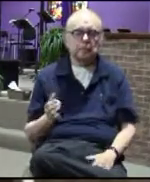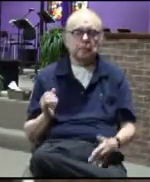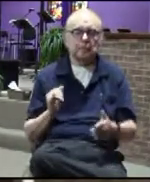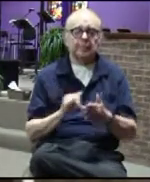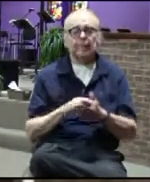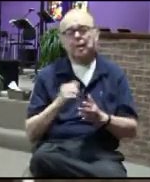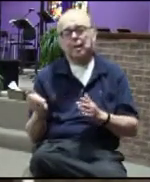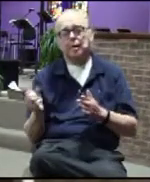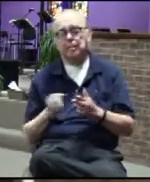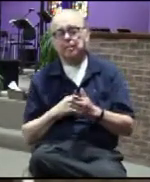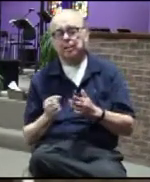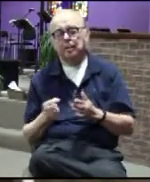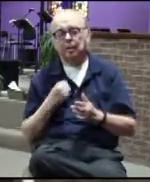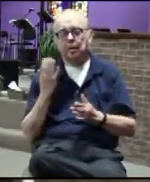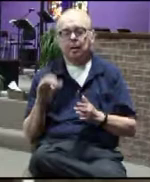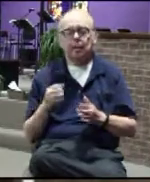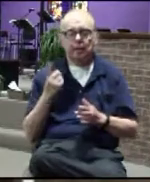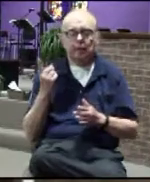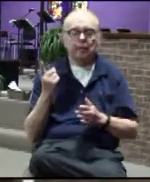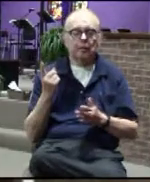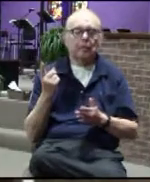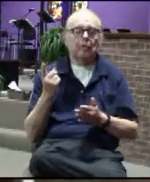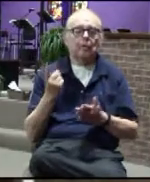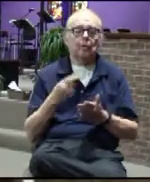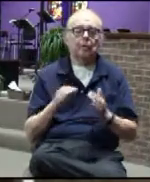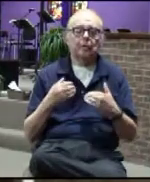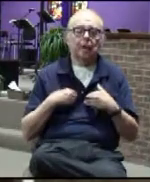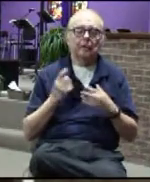that's another song you never realize what you got till it's gone